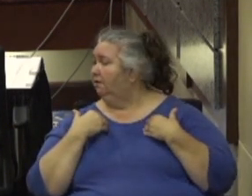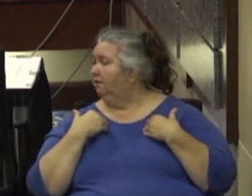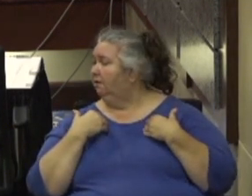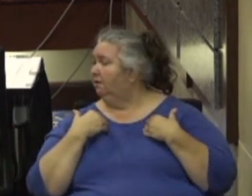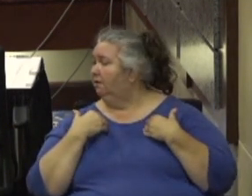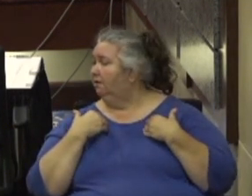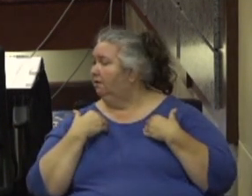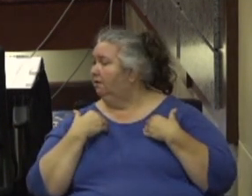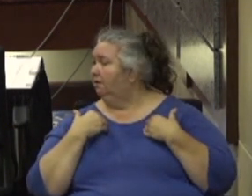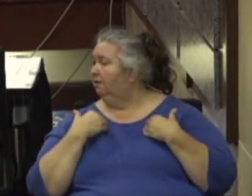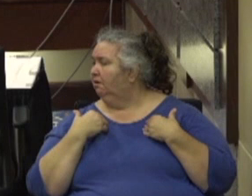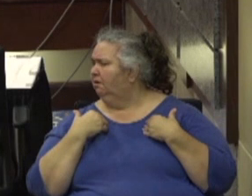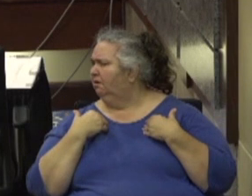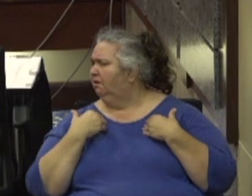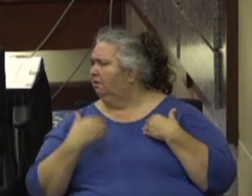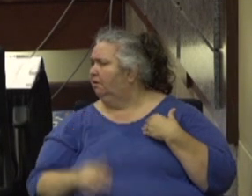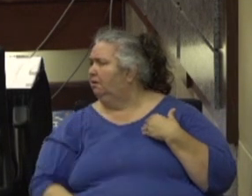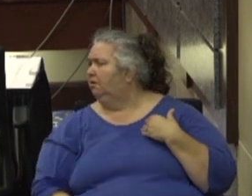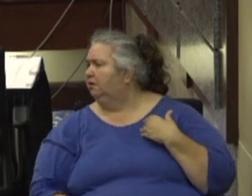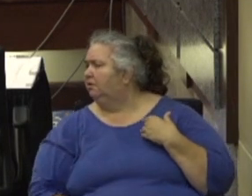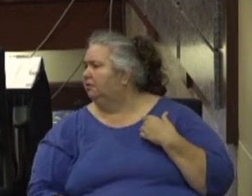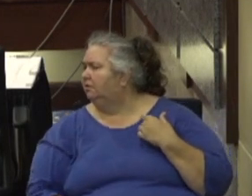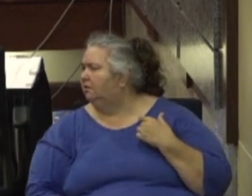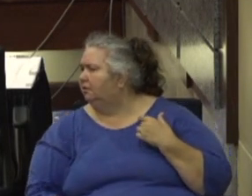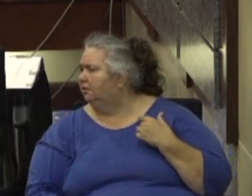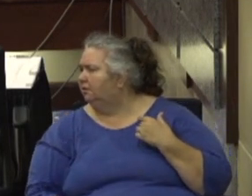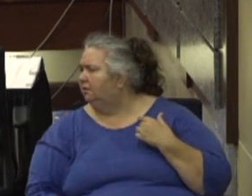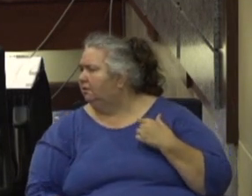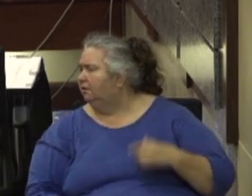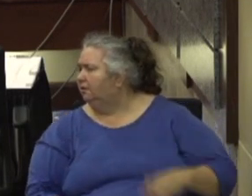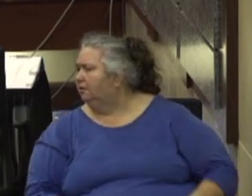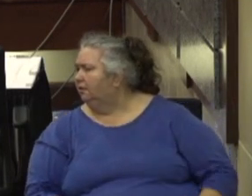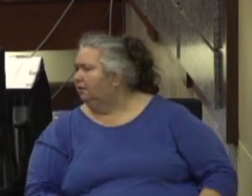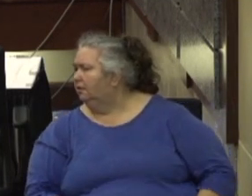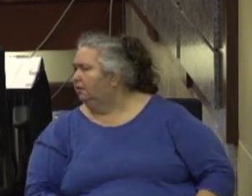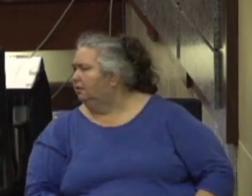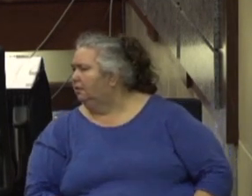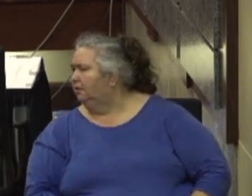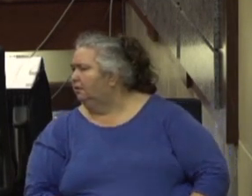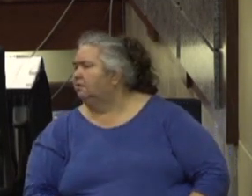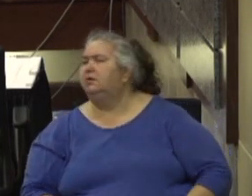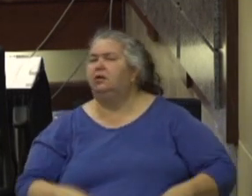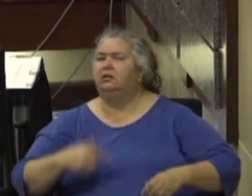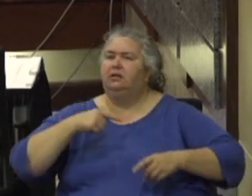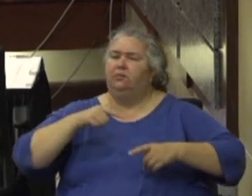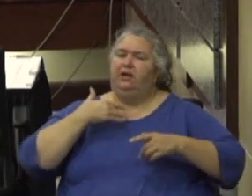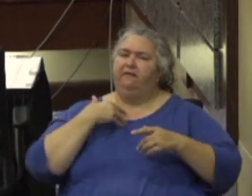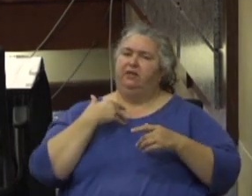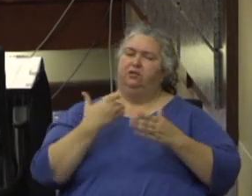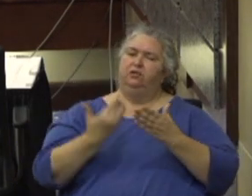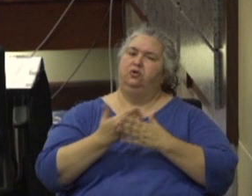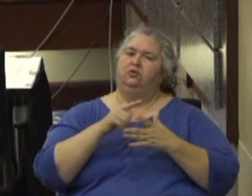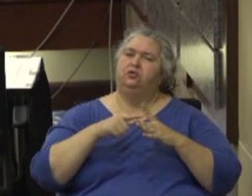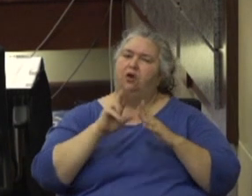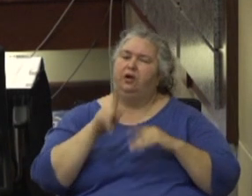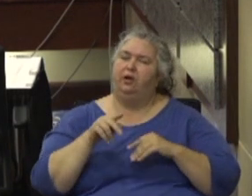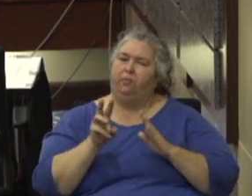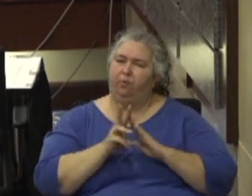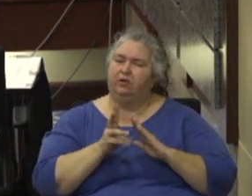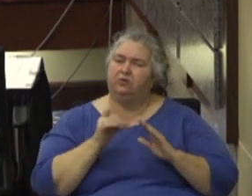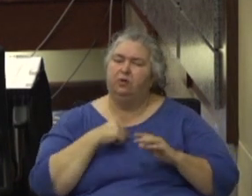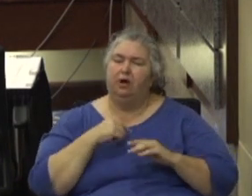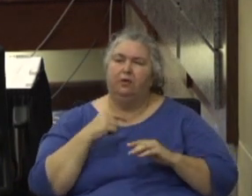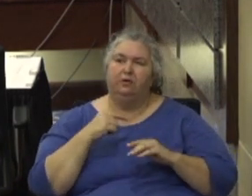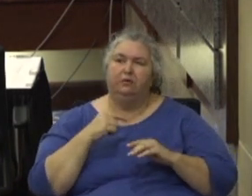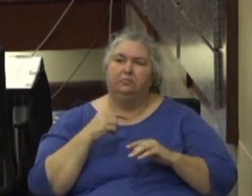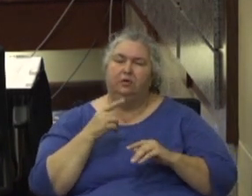how and again the new kid on the block, John Passamon, Startup Waco too. And again, I'm sure we're going to hear this across the